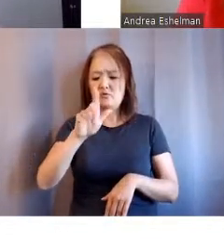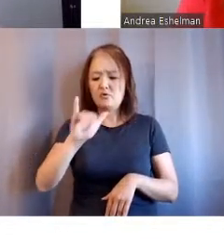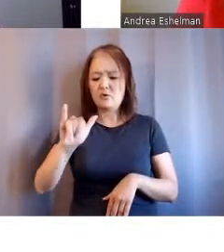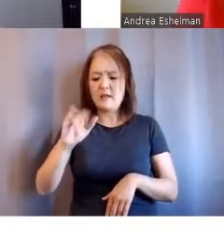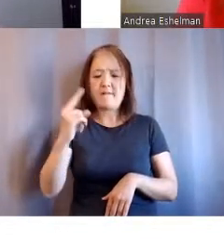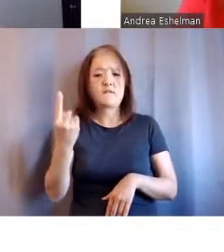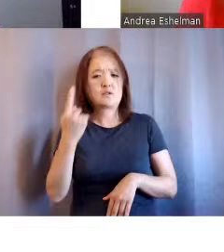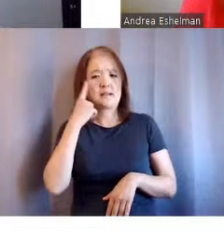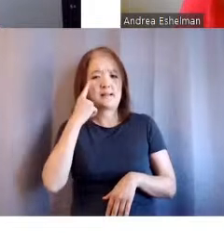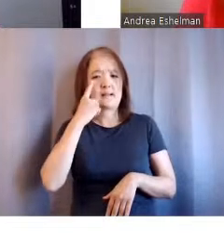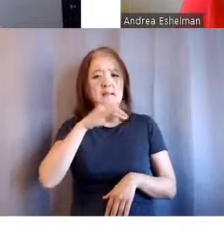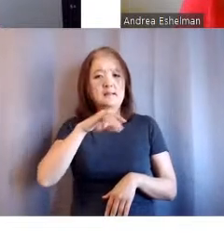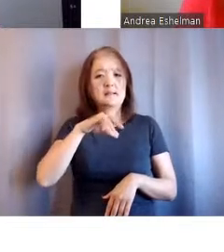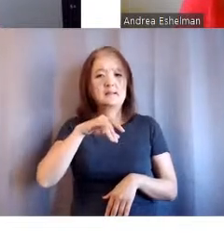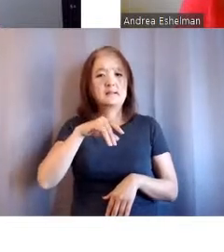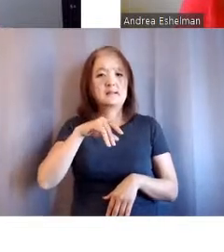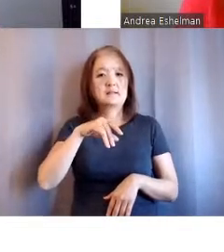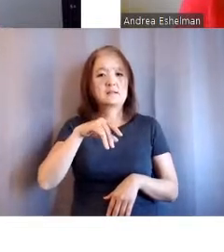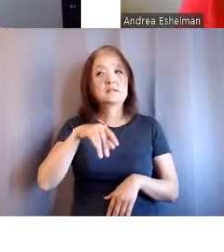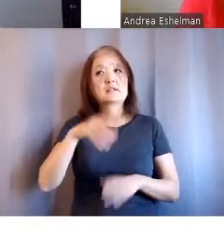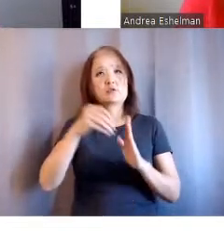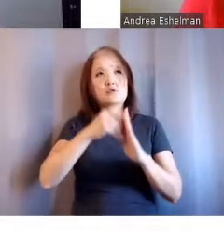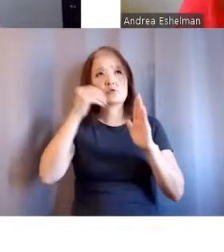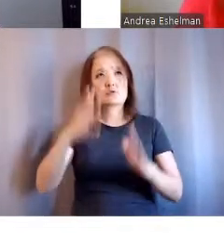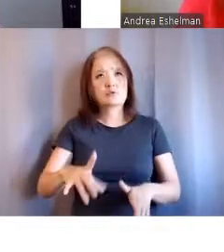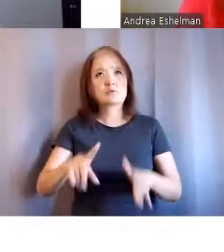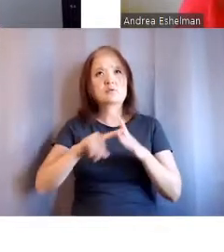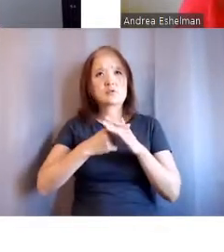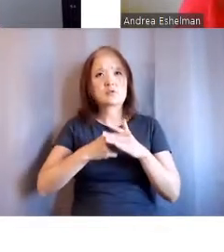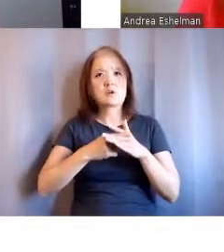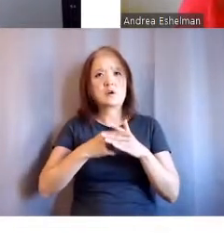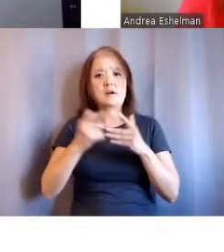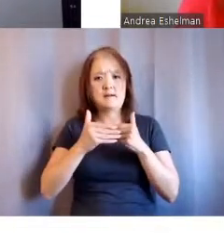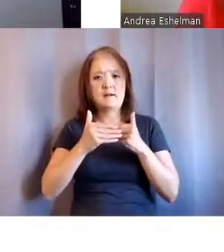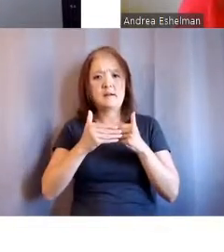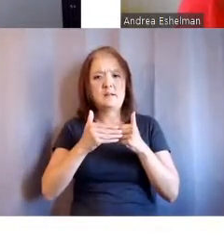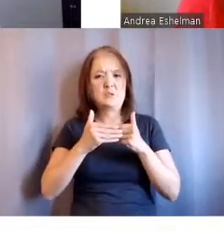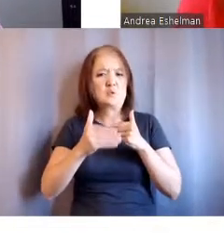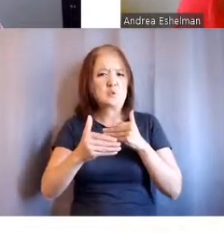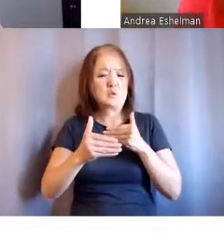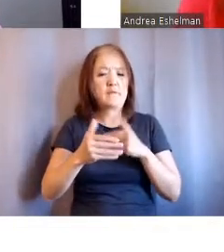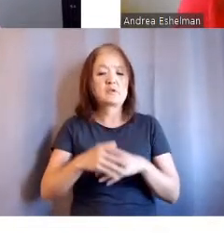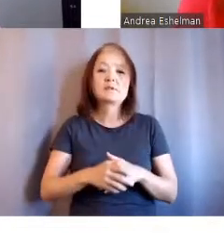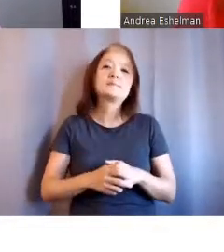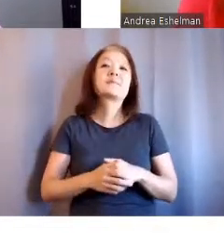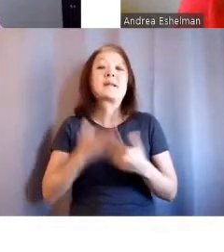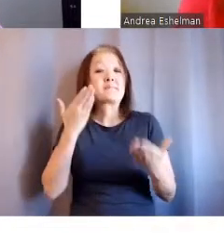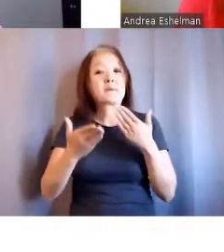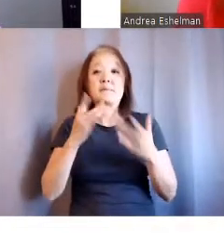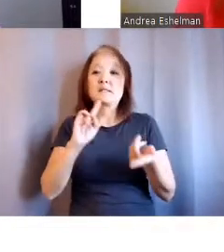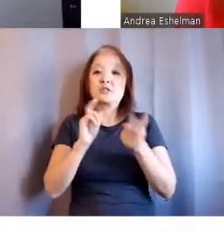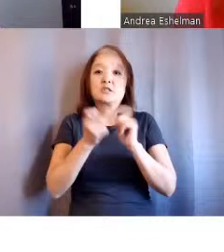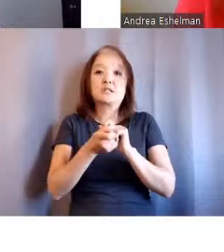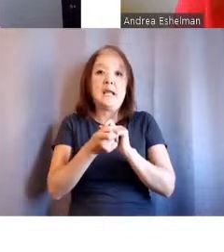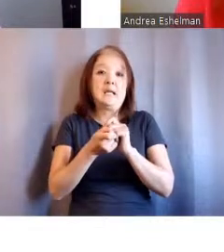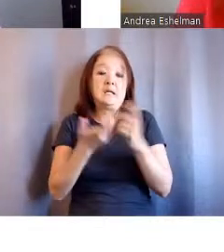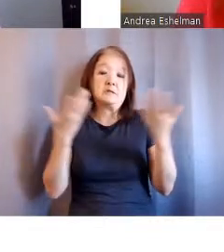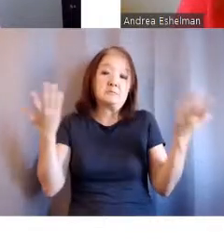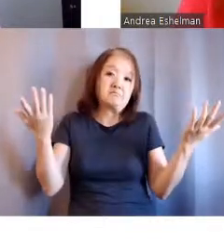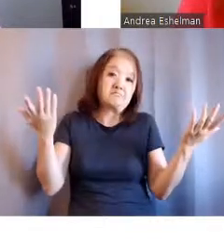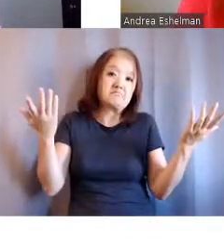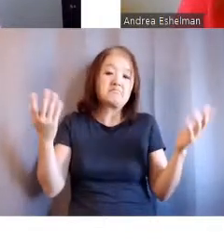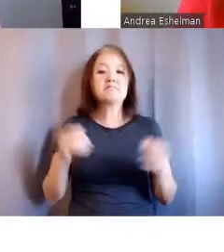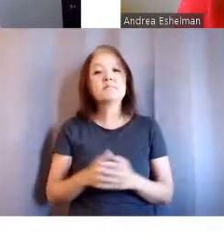I think it's July 1st by that. And then students starting shortly thereafter. But that may change in the coming weeks. And if we